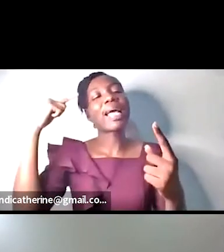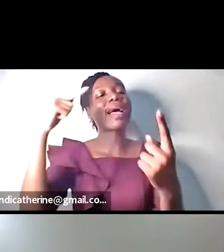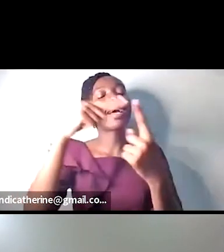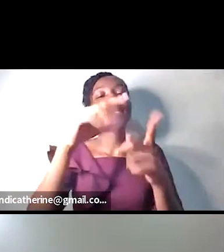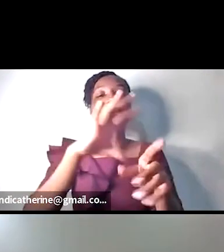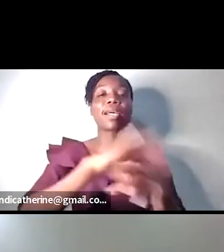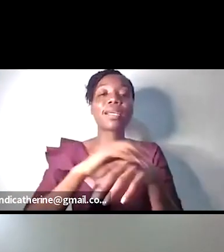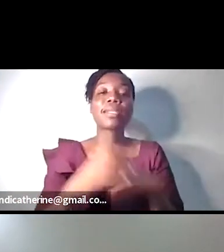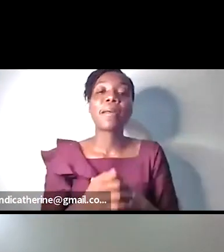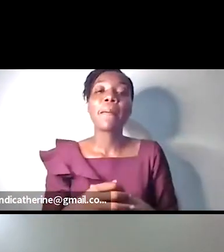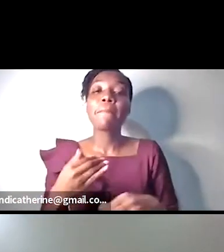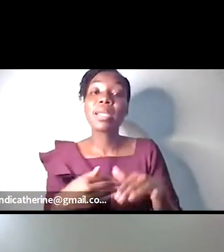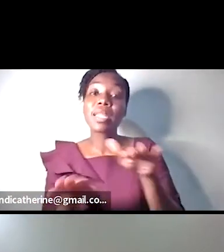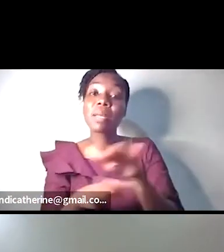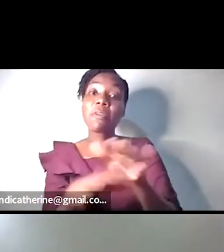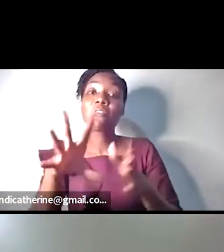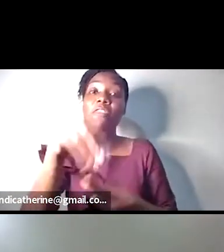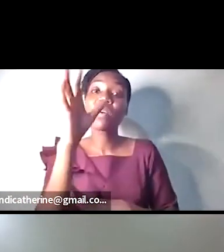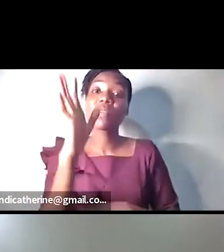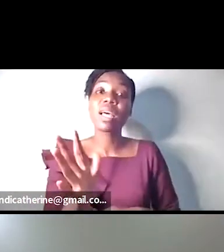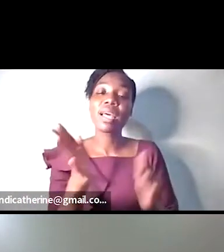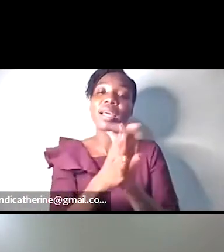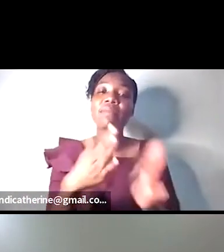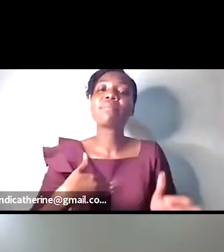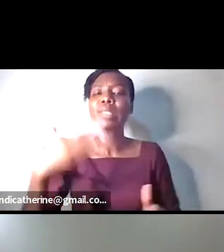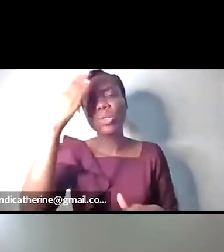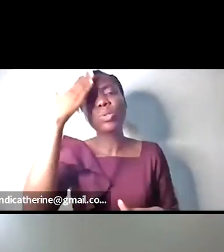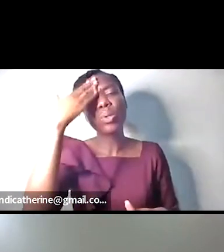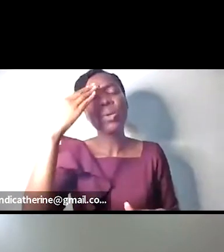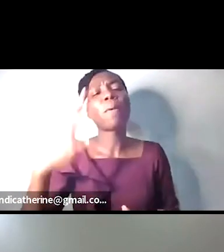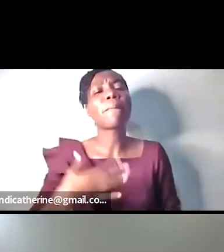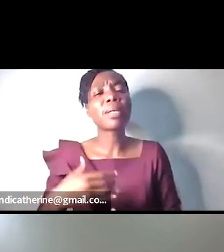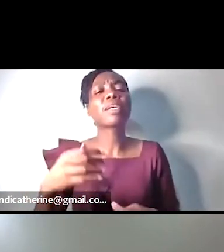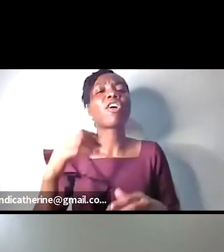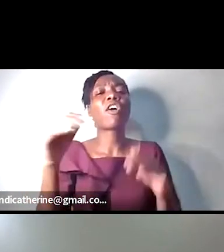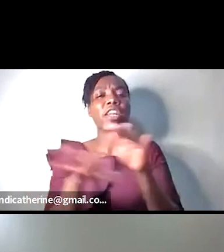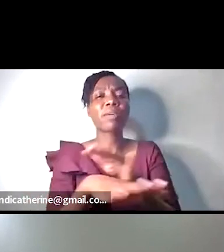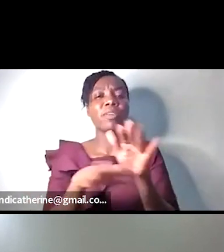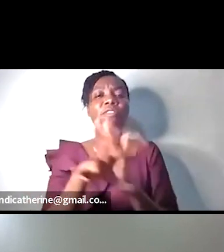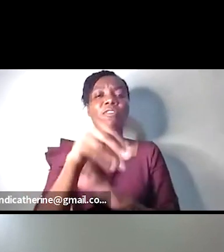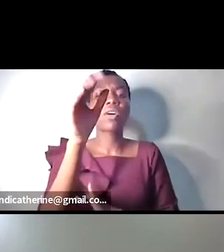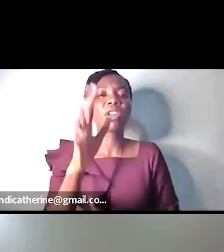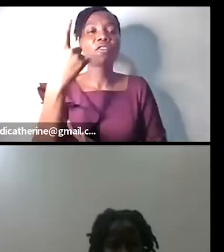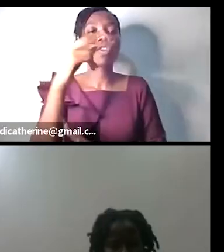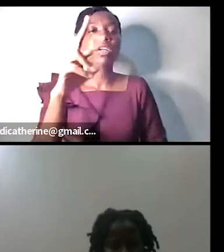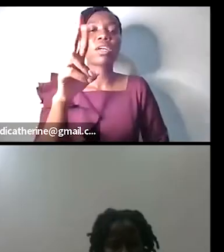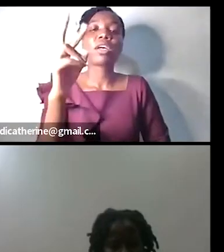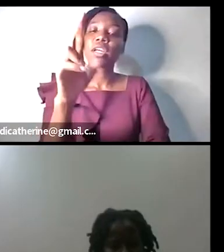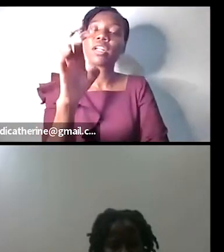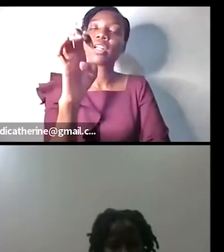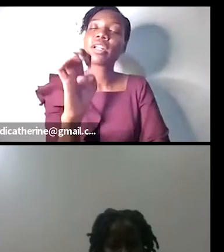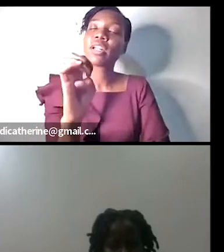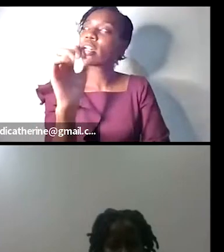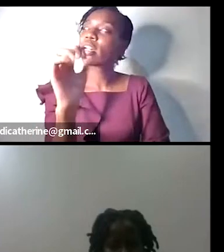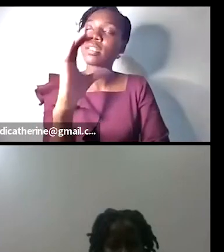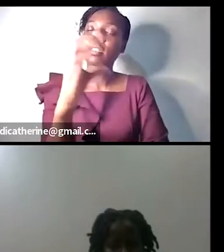co-founder. And I'm happy to note that my co-founder, who is Rachel Dumba, a natural professional, is here on call with me. We